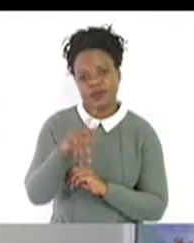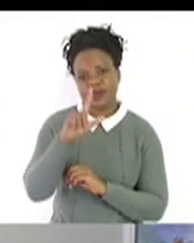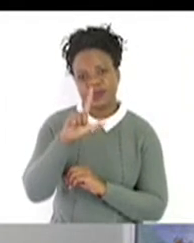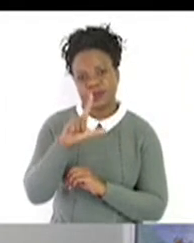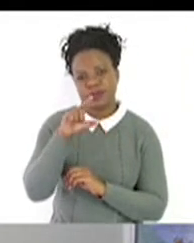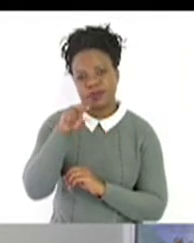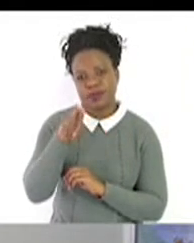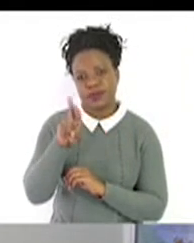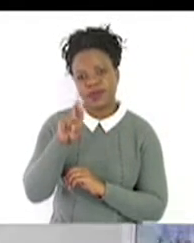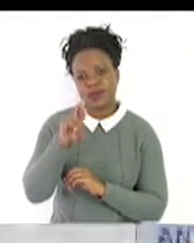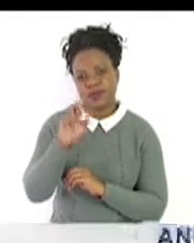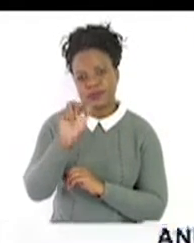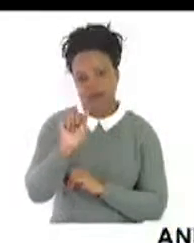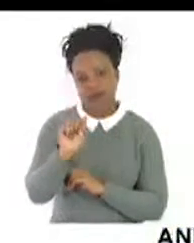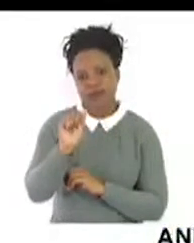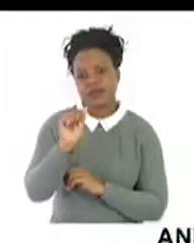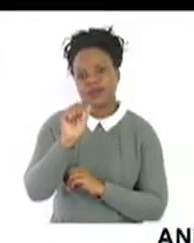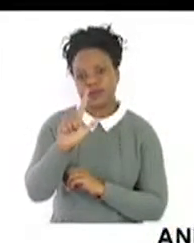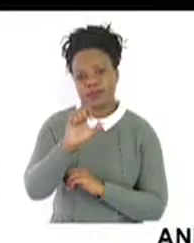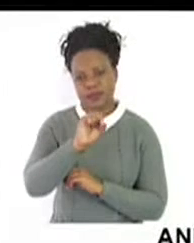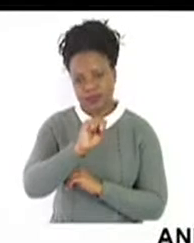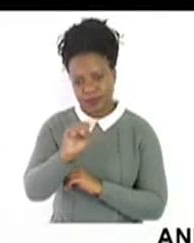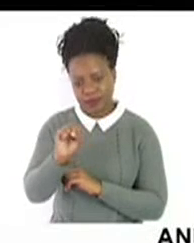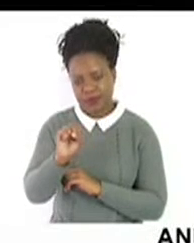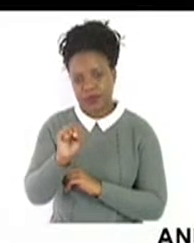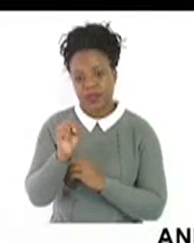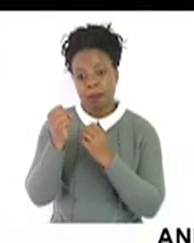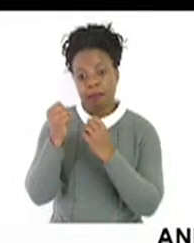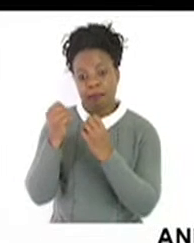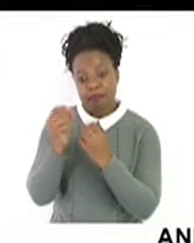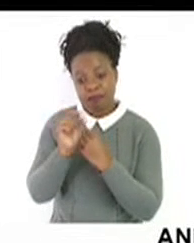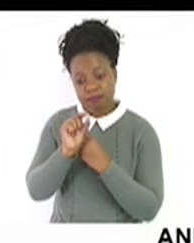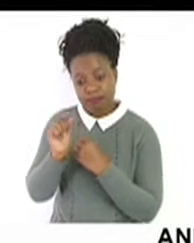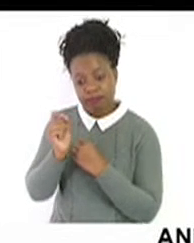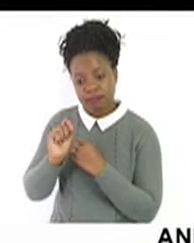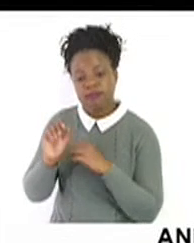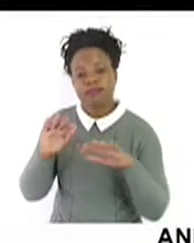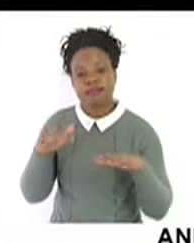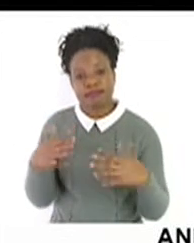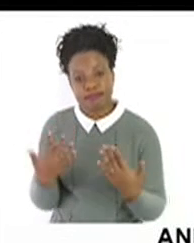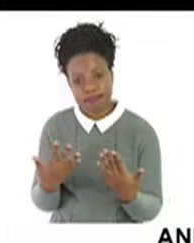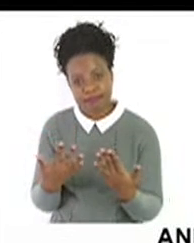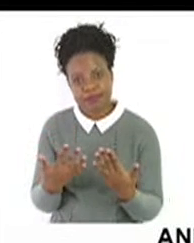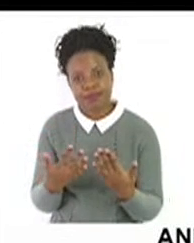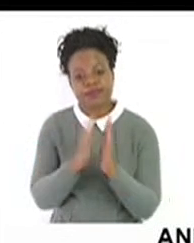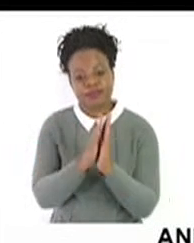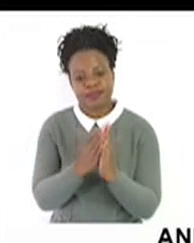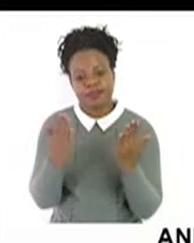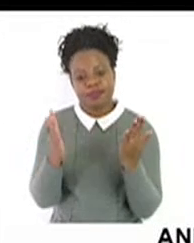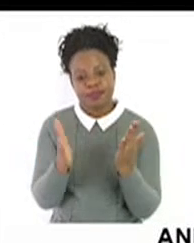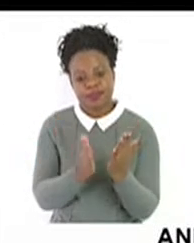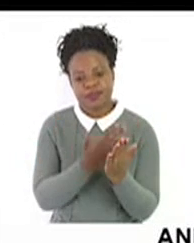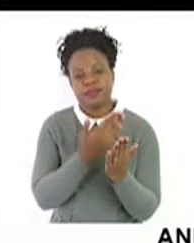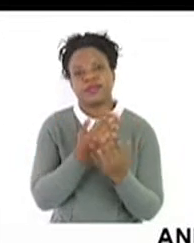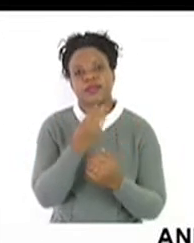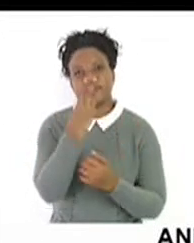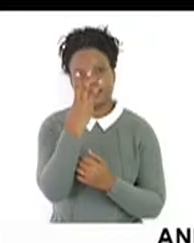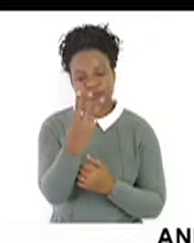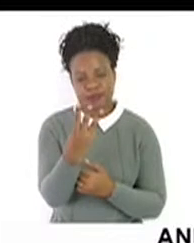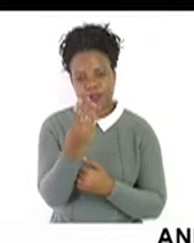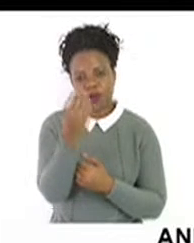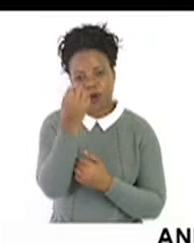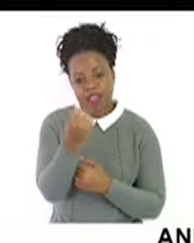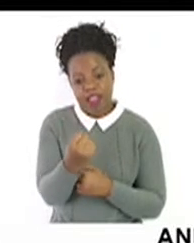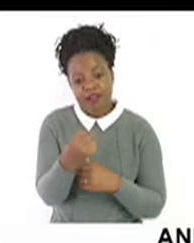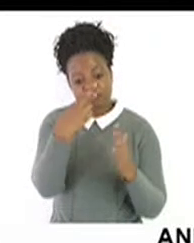on page 3, let's turn our books on page 3, where we are talking about the rules that we